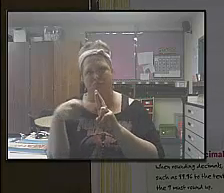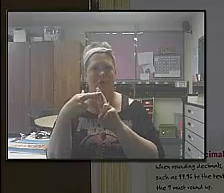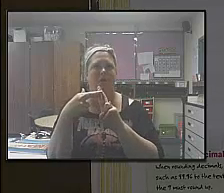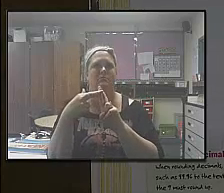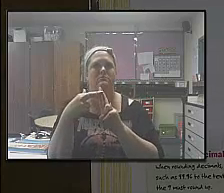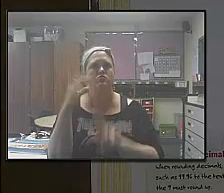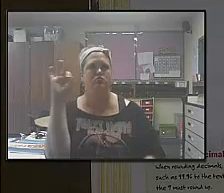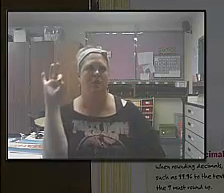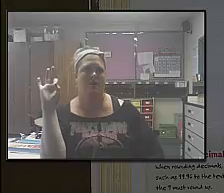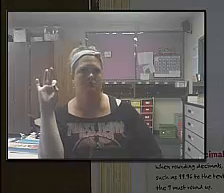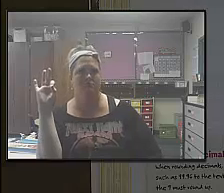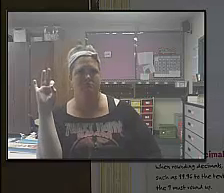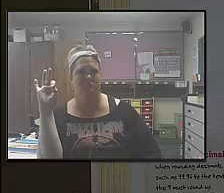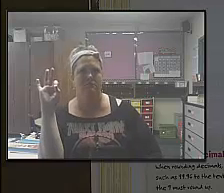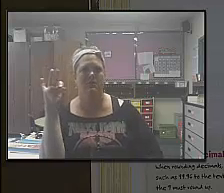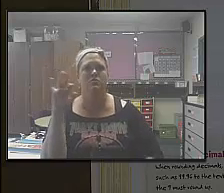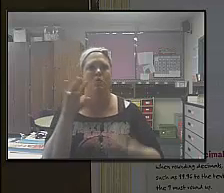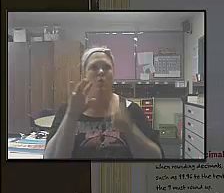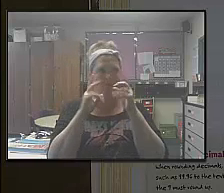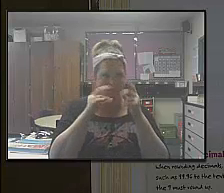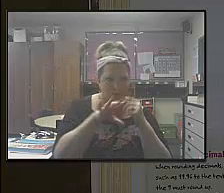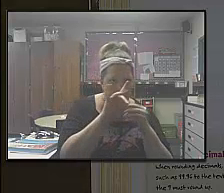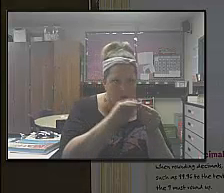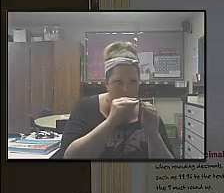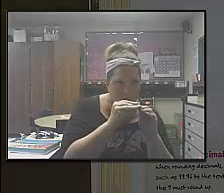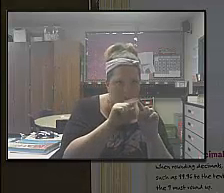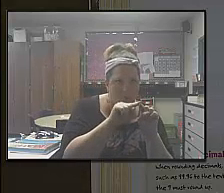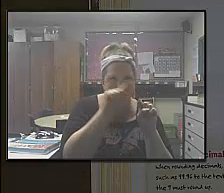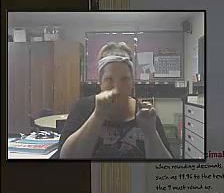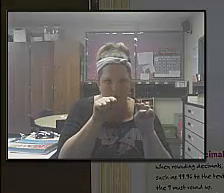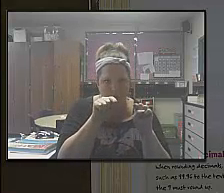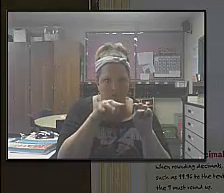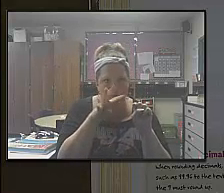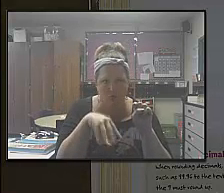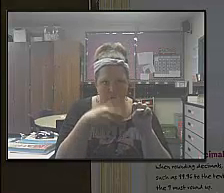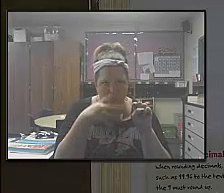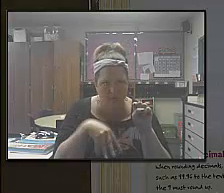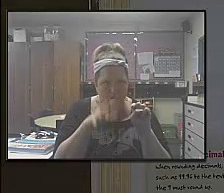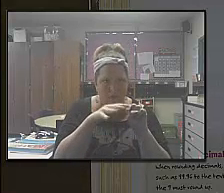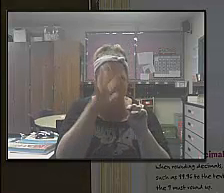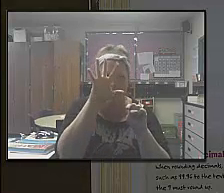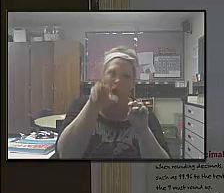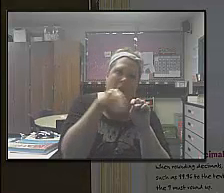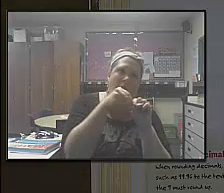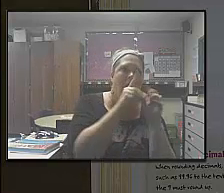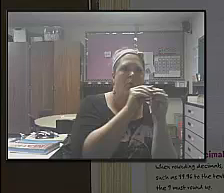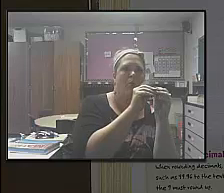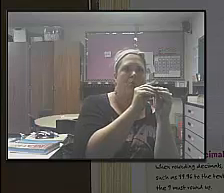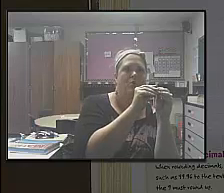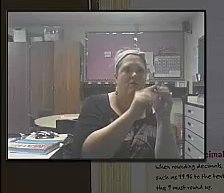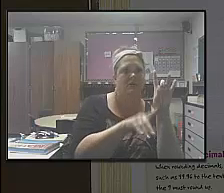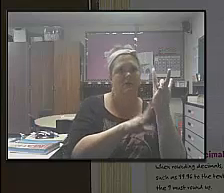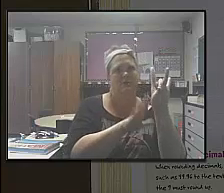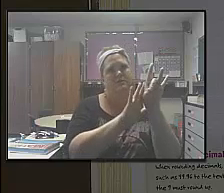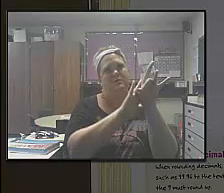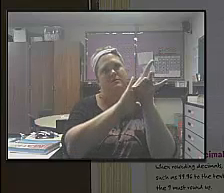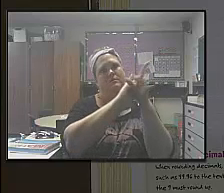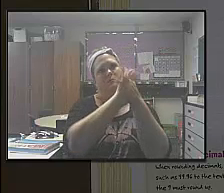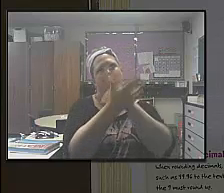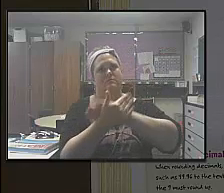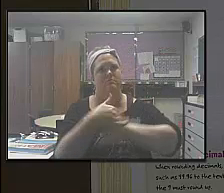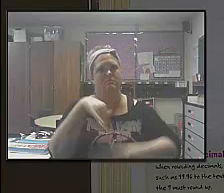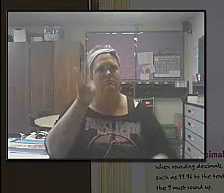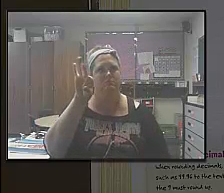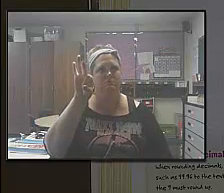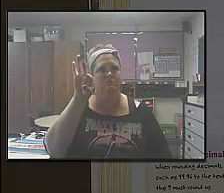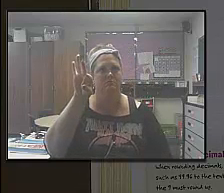we know that the Right sum next of door. 23.1 and 4 or 5 less is Just ignore. 20.9. 5 or more. Add 1 more. Down here, We're to going to